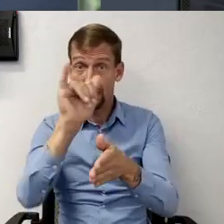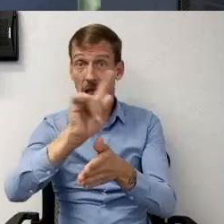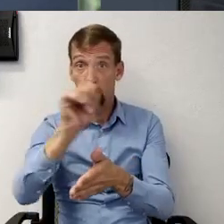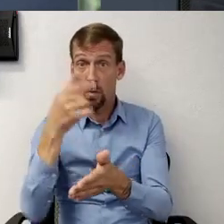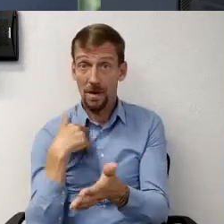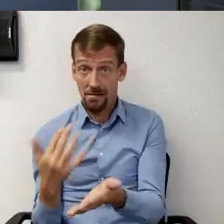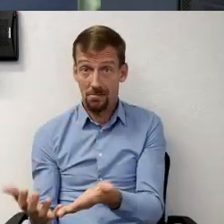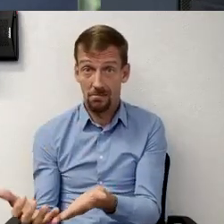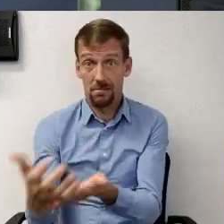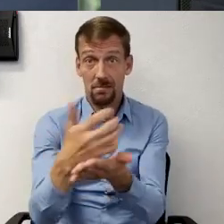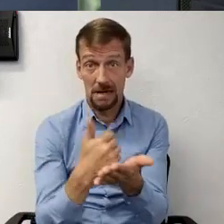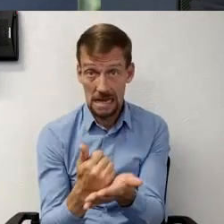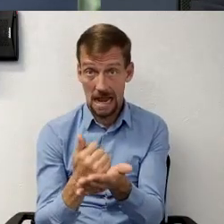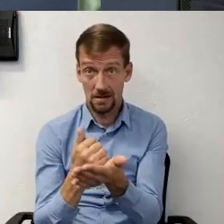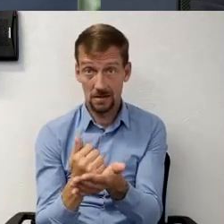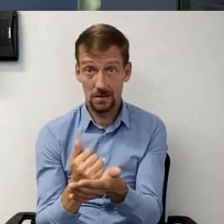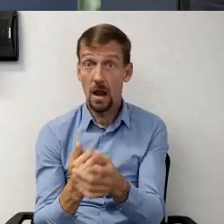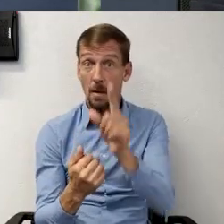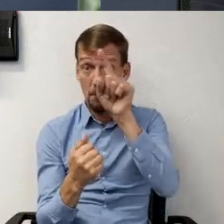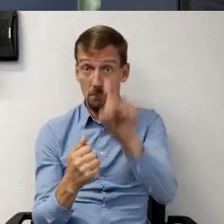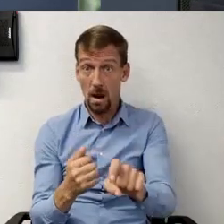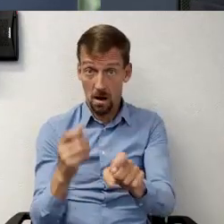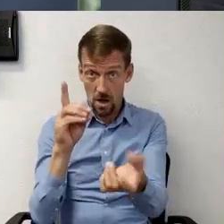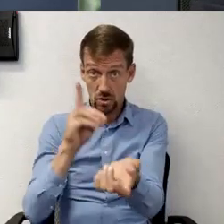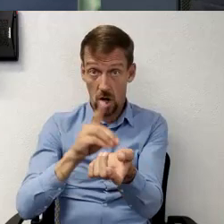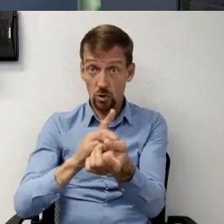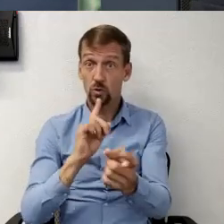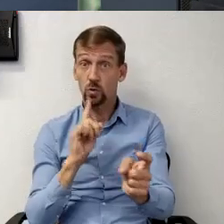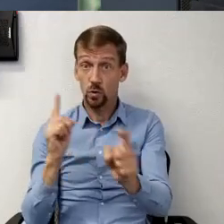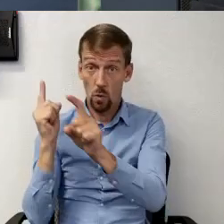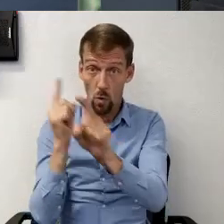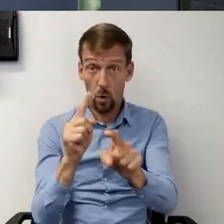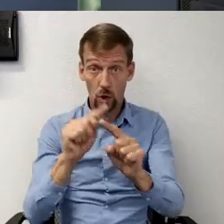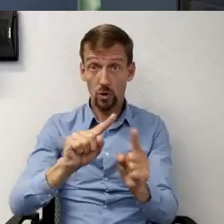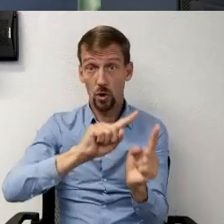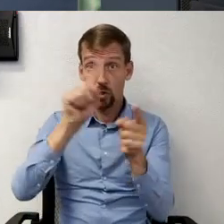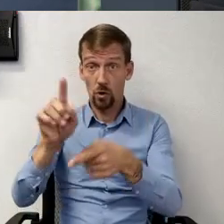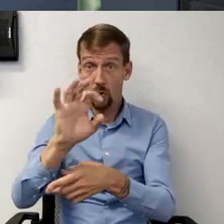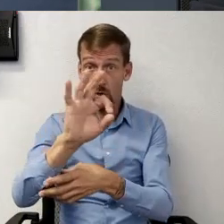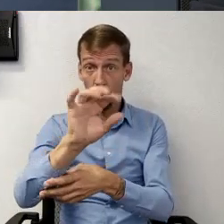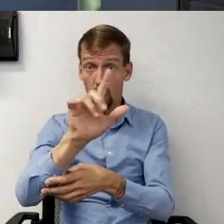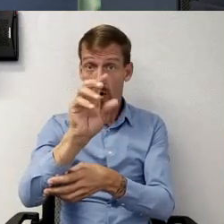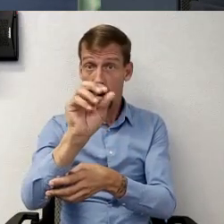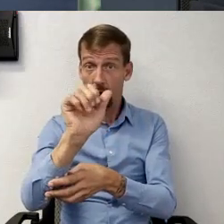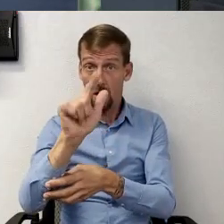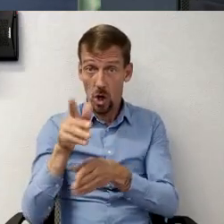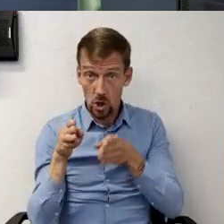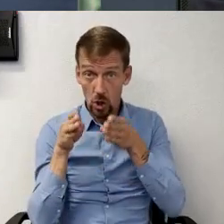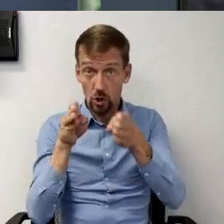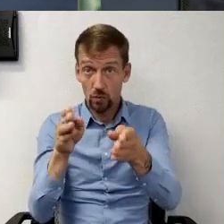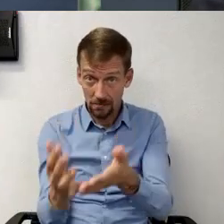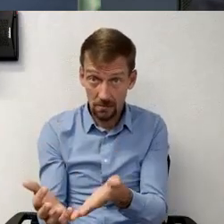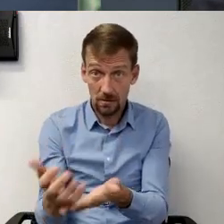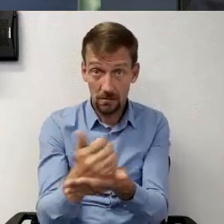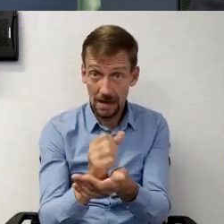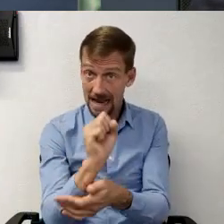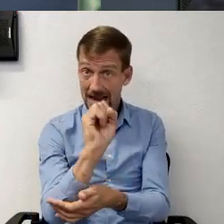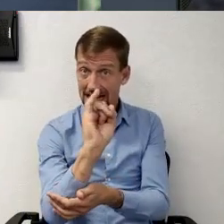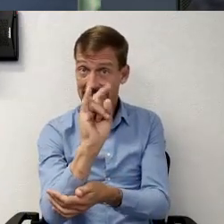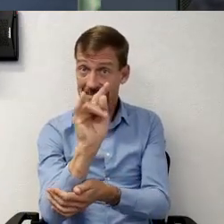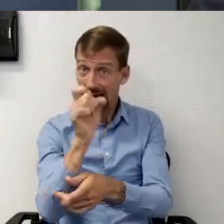Correct. Okay, you have to have a doctor's order to go to the Floral Street specimen collection site.